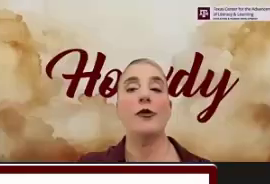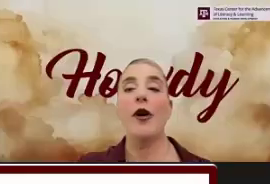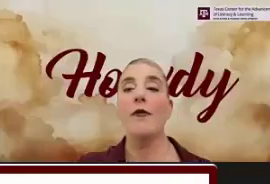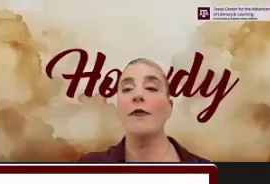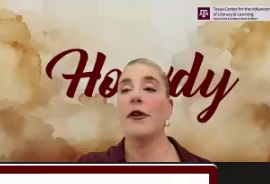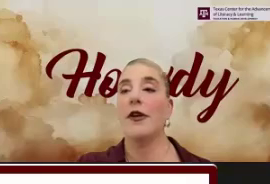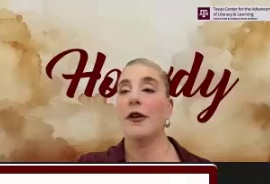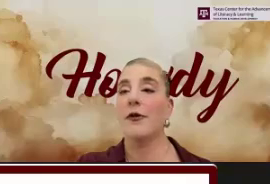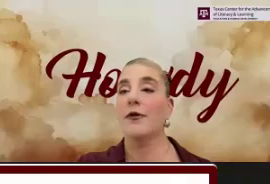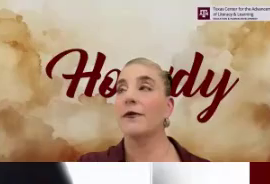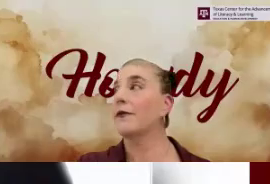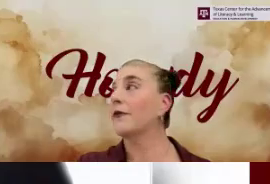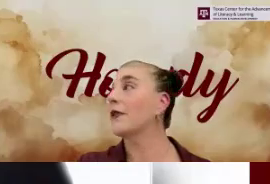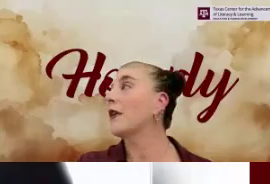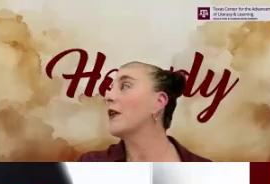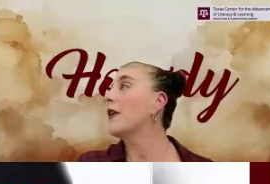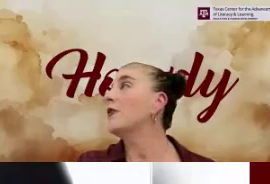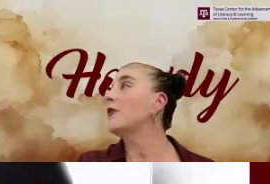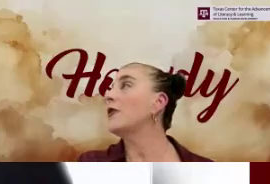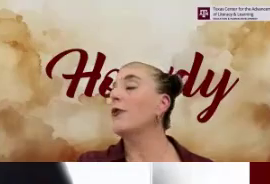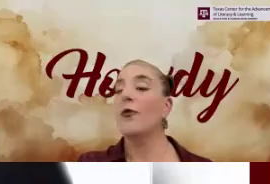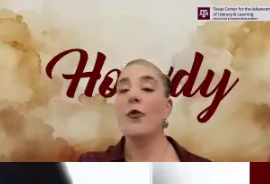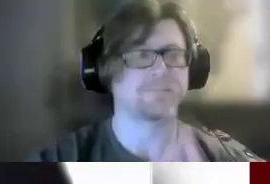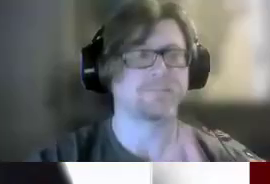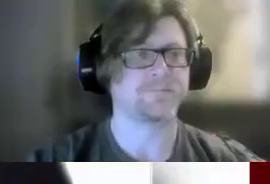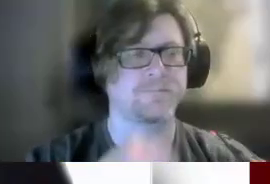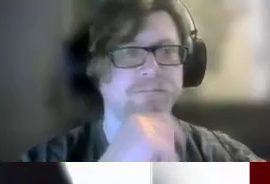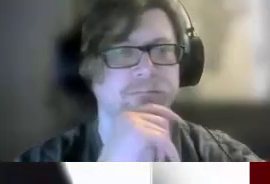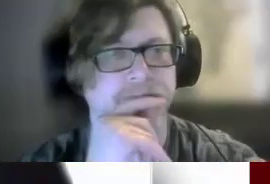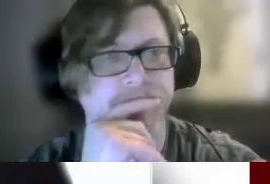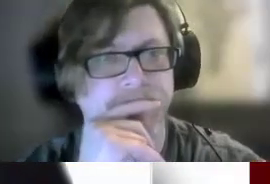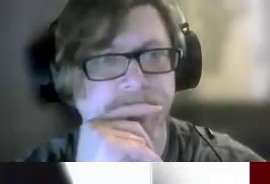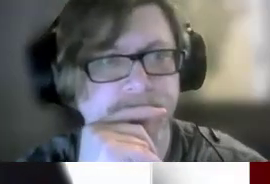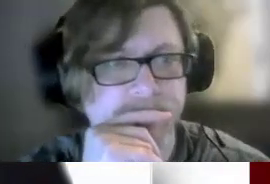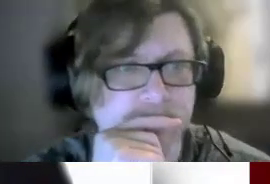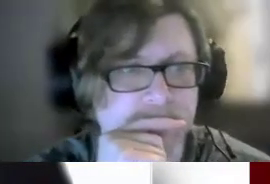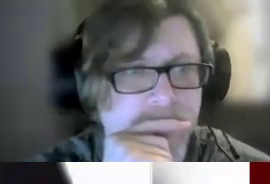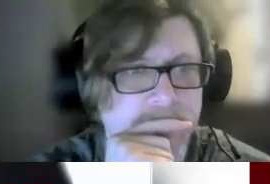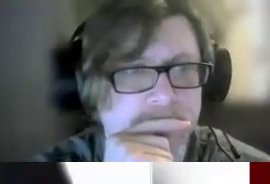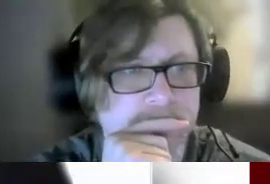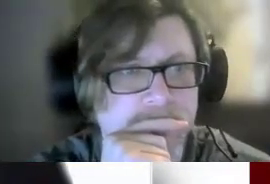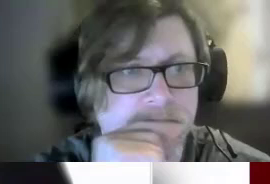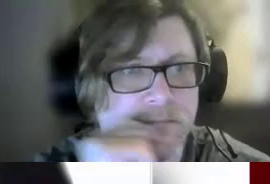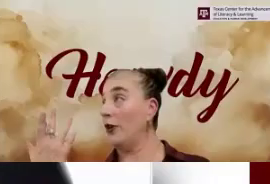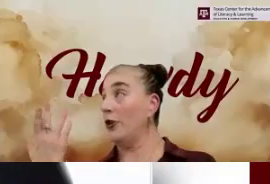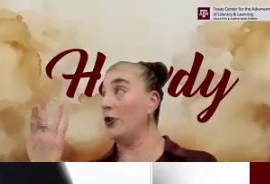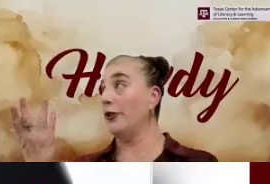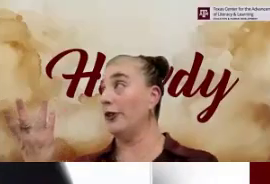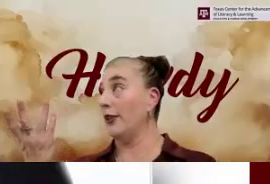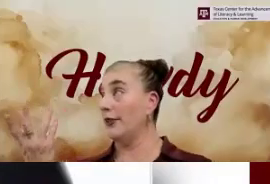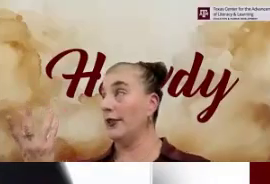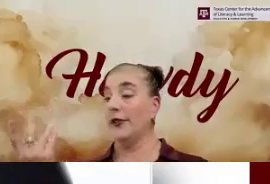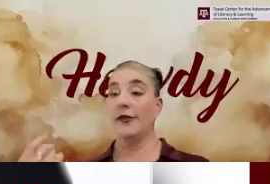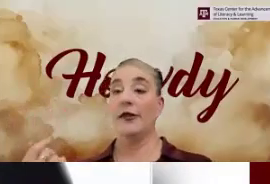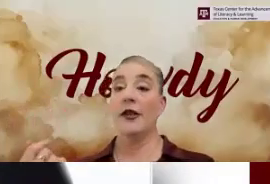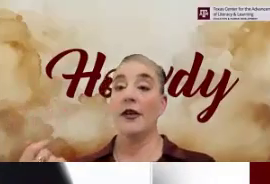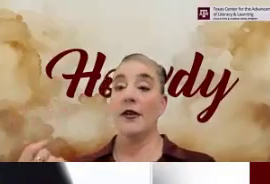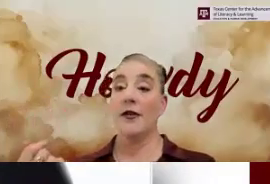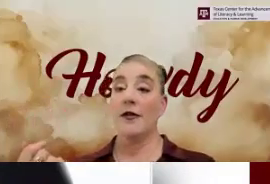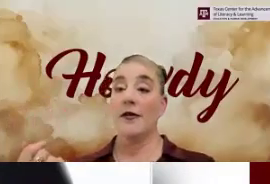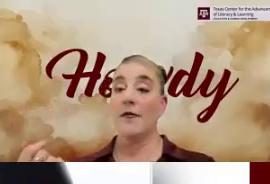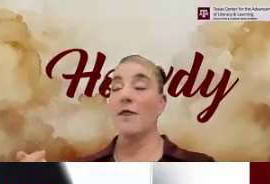so we're going to swap. There you go. So there we go. So how in one or two